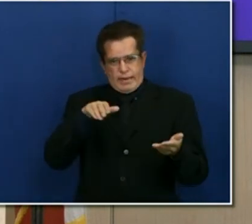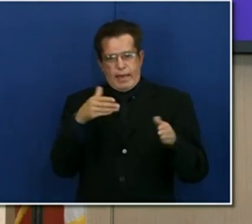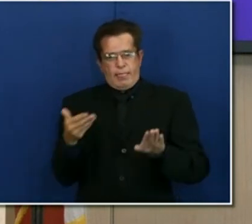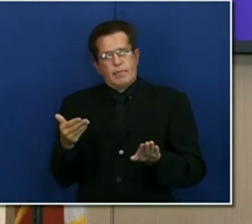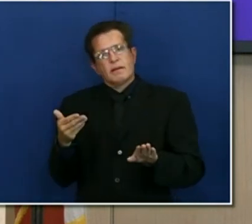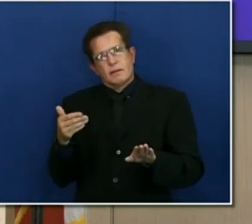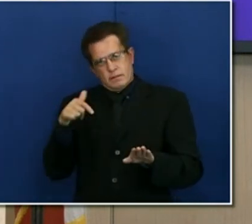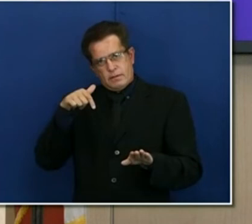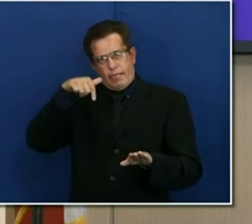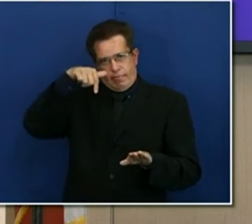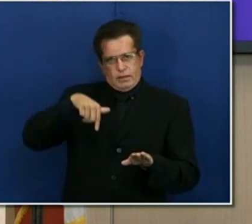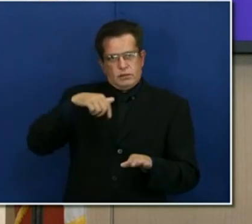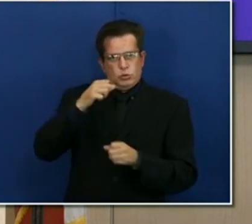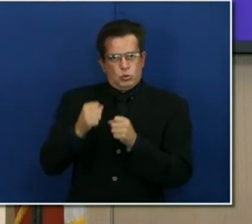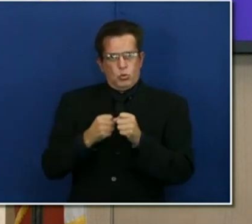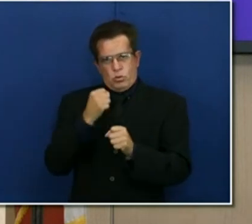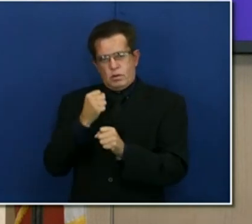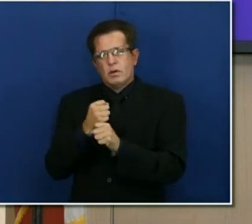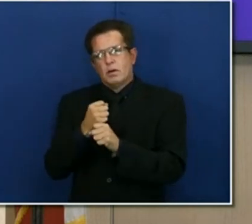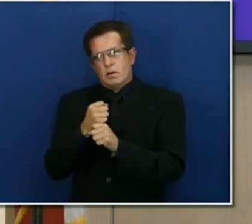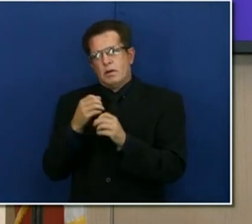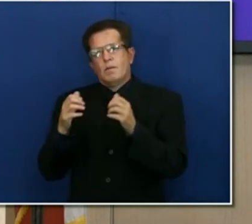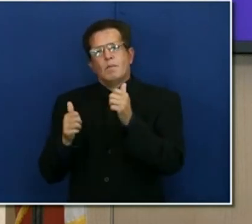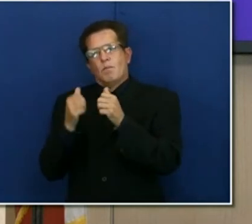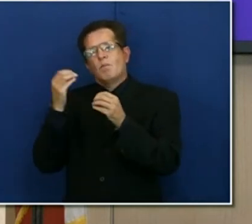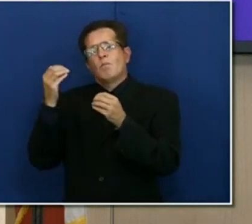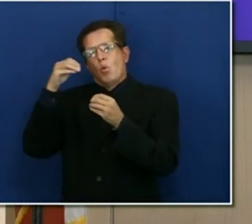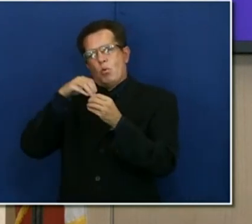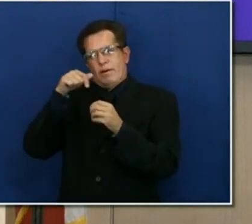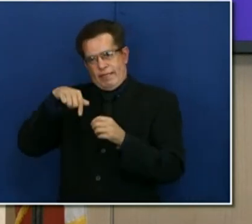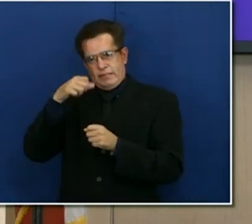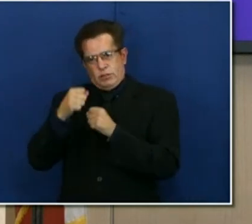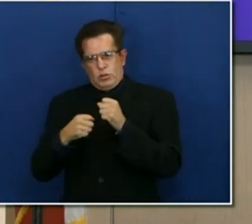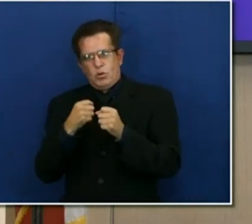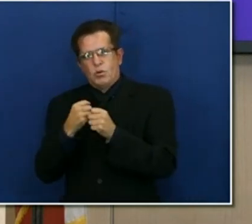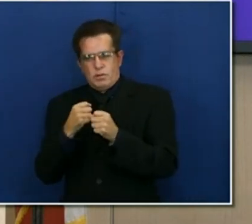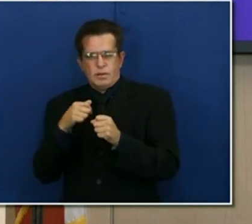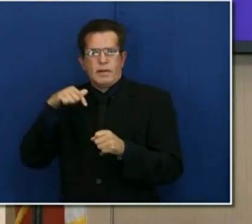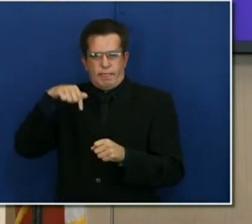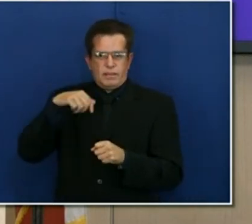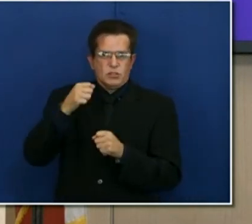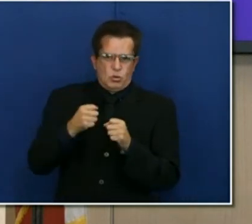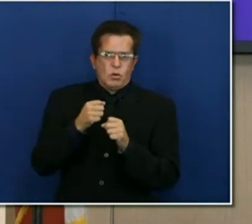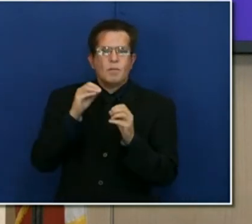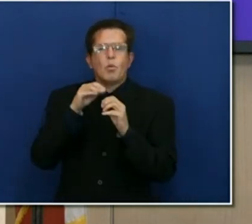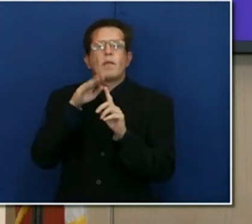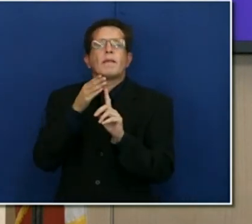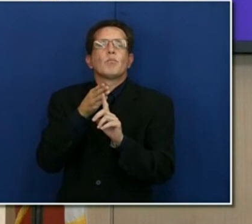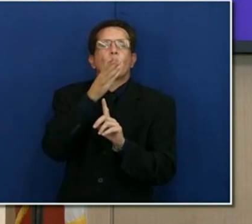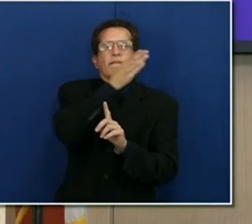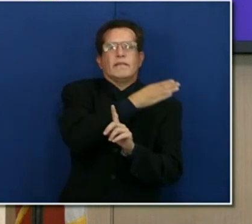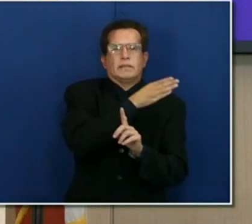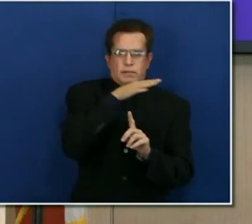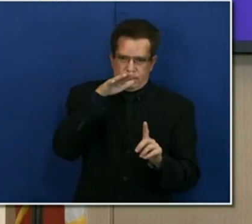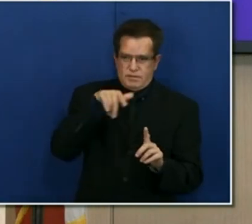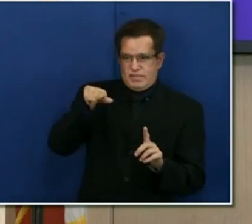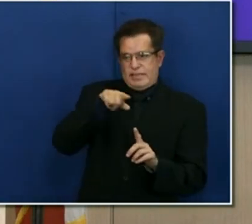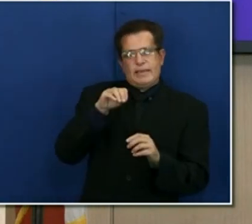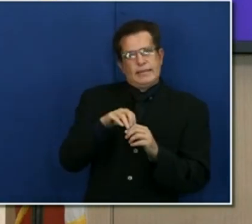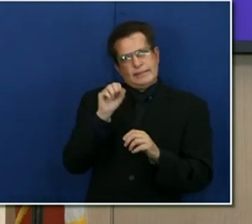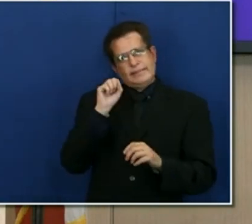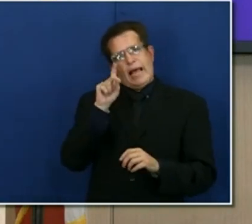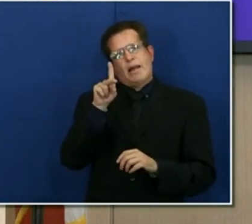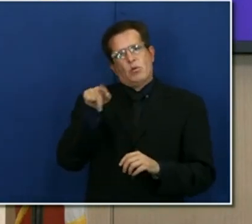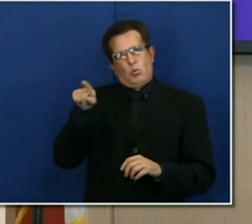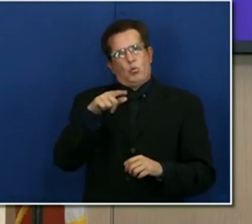occurring this year compared to previous years among San Diego County residents. And whether that means,